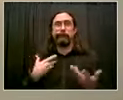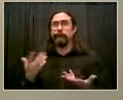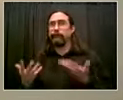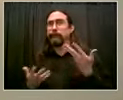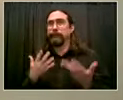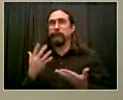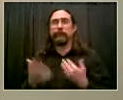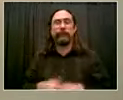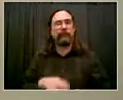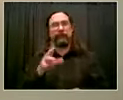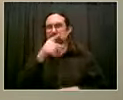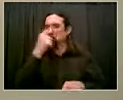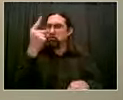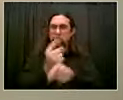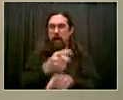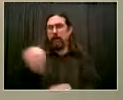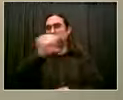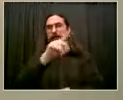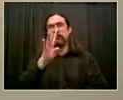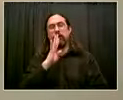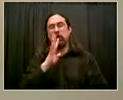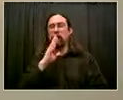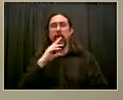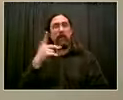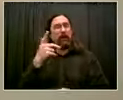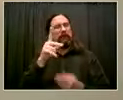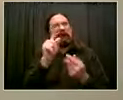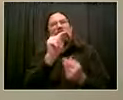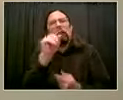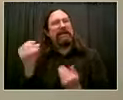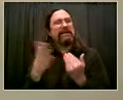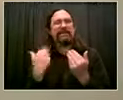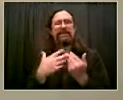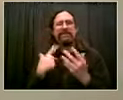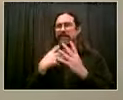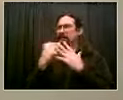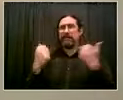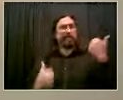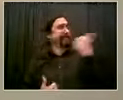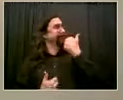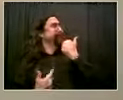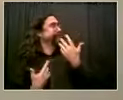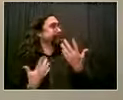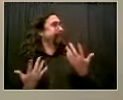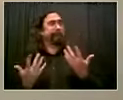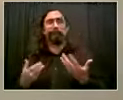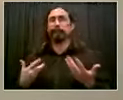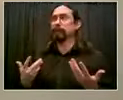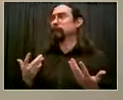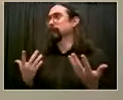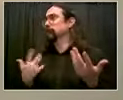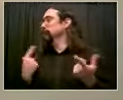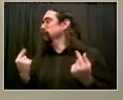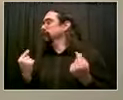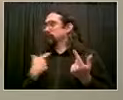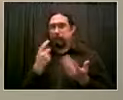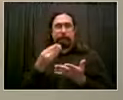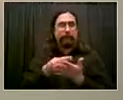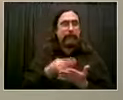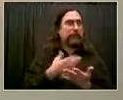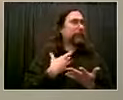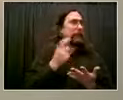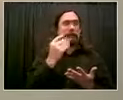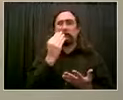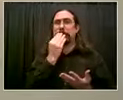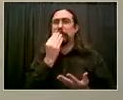The possibility of another crime being committed is very real. So, again, I just want to salute, you know, all of you who put this bill in